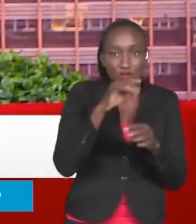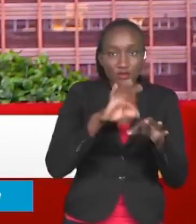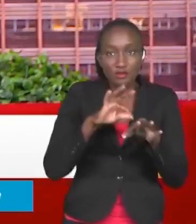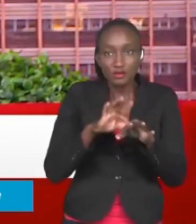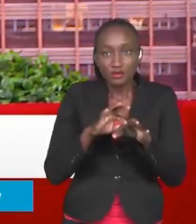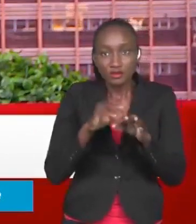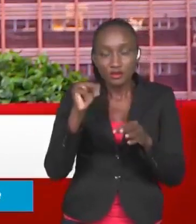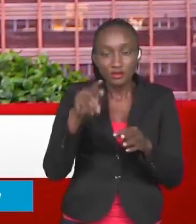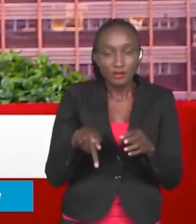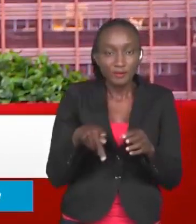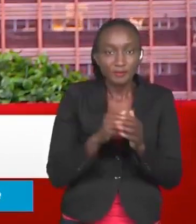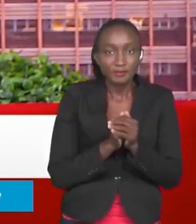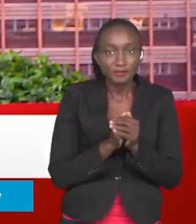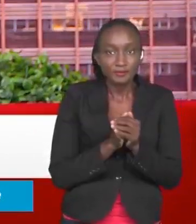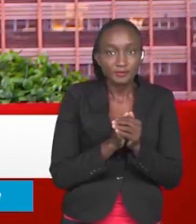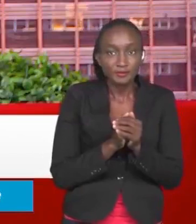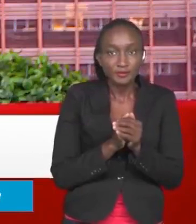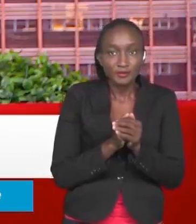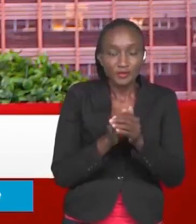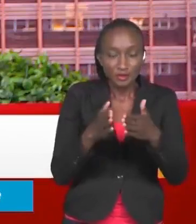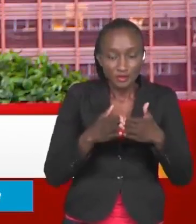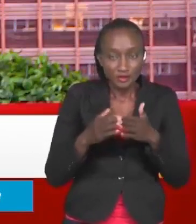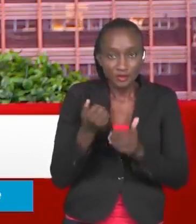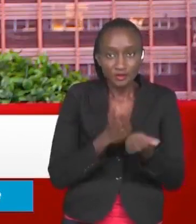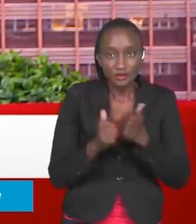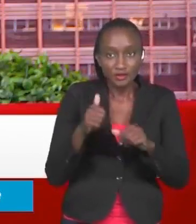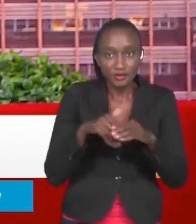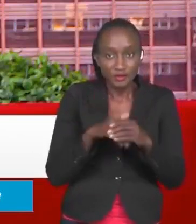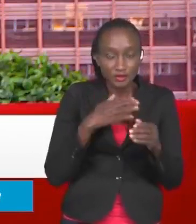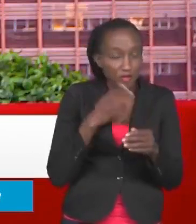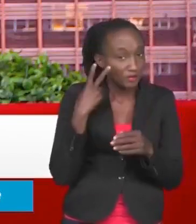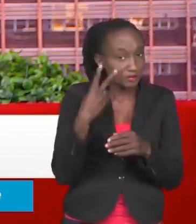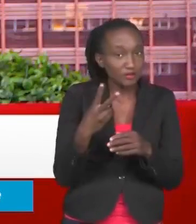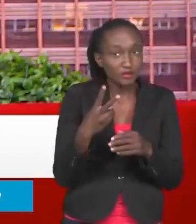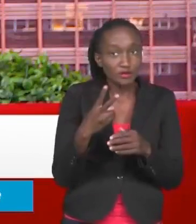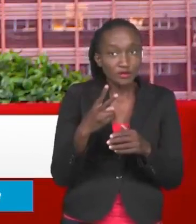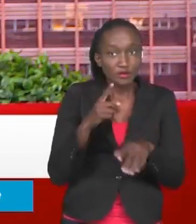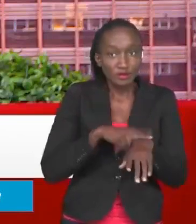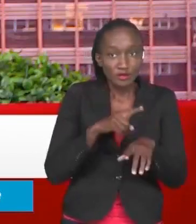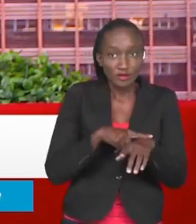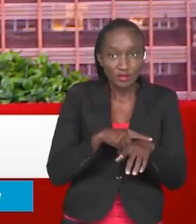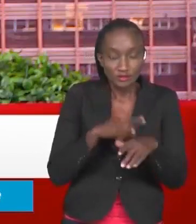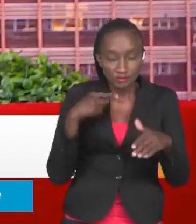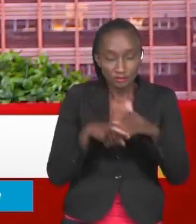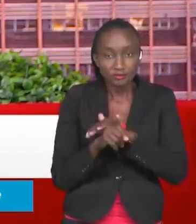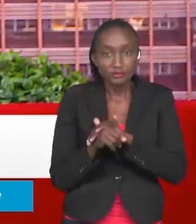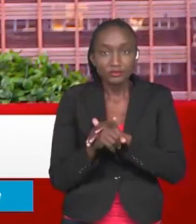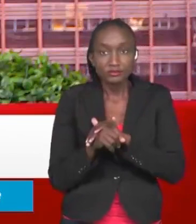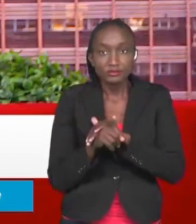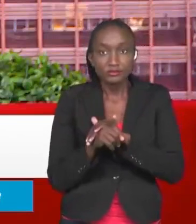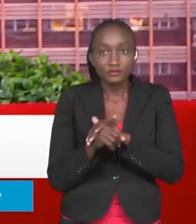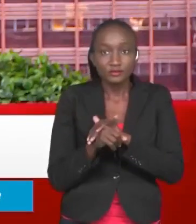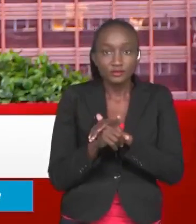Parliament. And the Sexual Offences Act, in my view, from the moment when it was conceptualized, it was